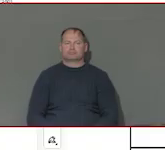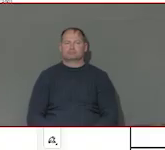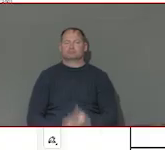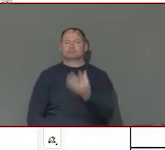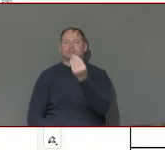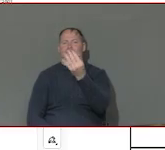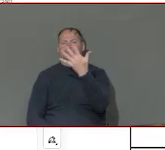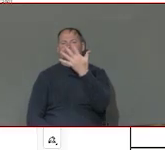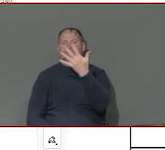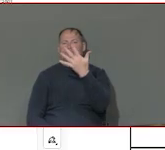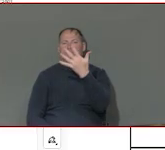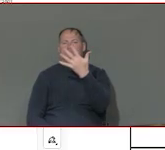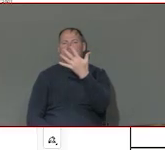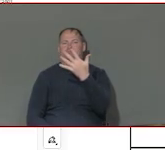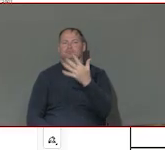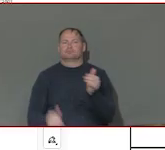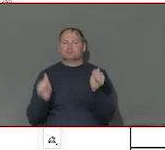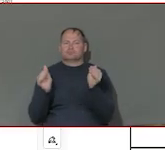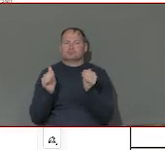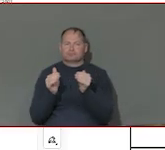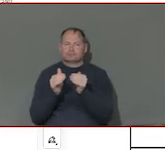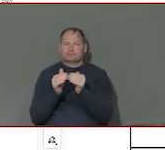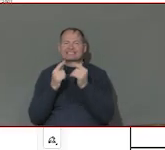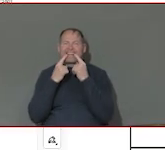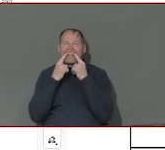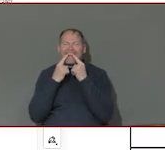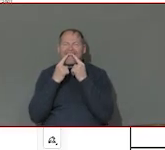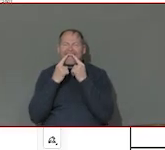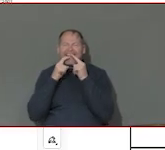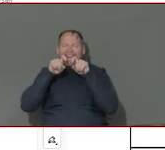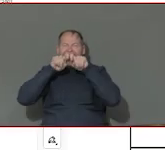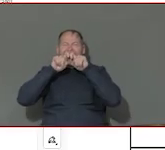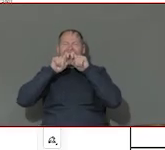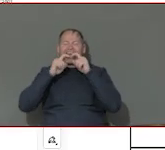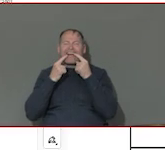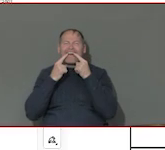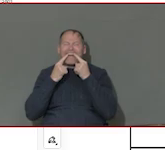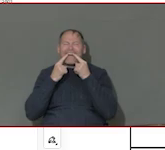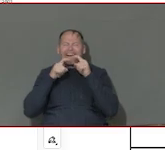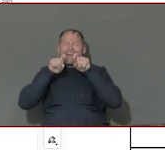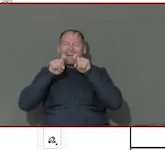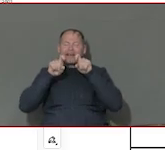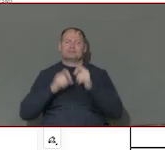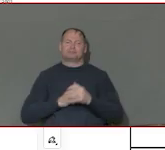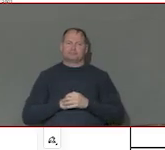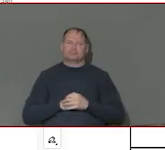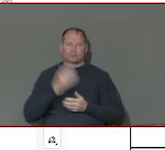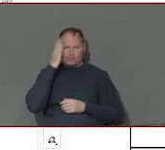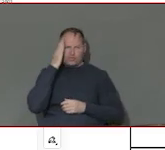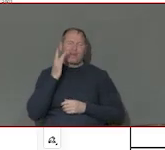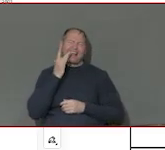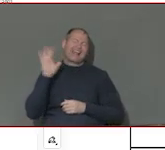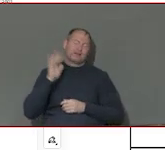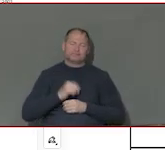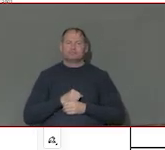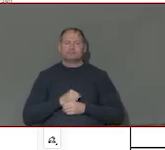5, smaller canines. We know what are canines, right? Those sharp teeth. Ne? So we